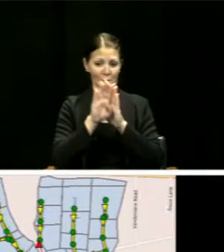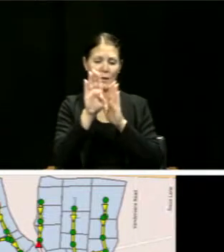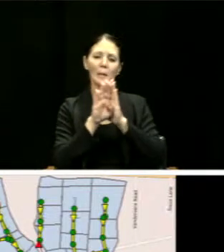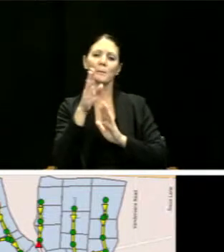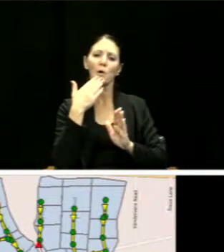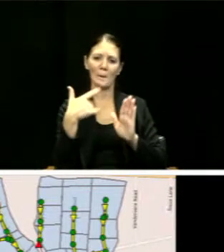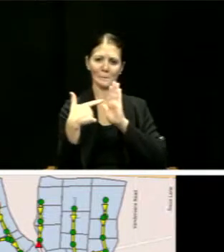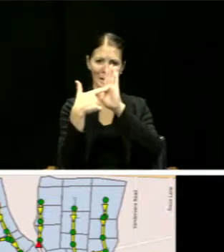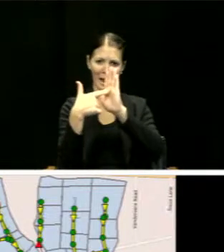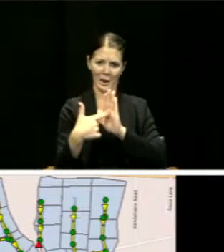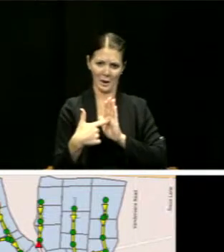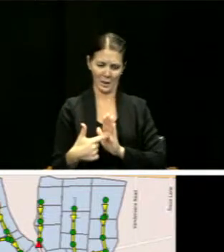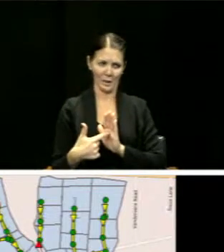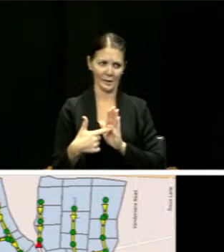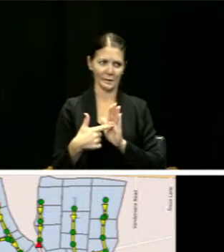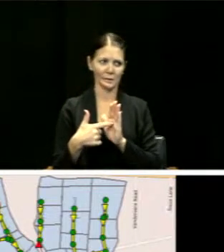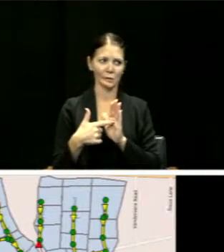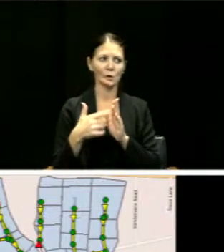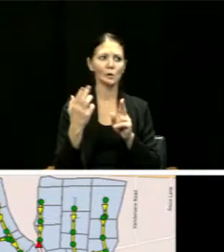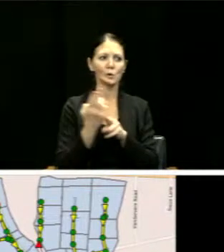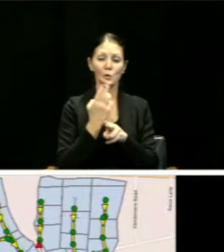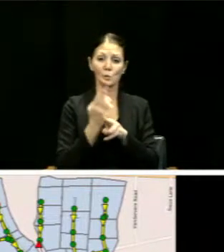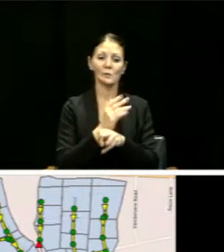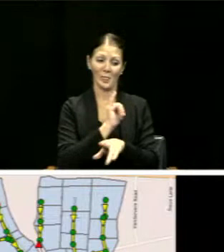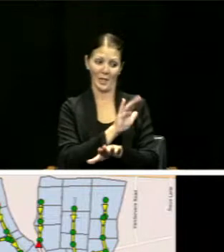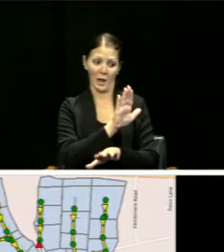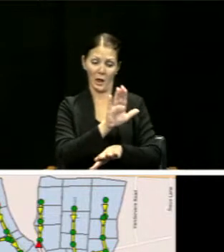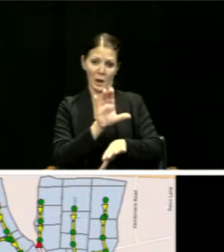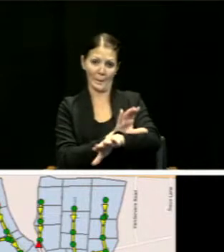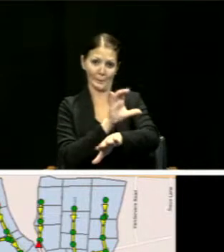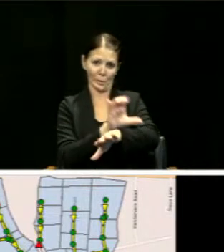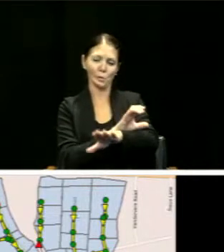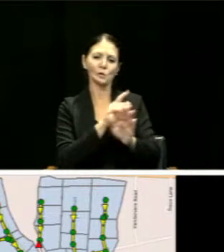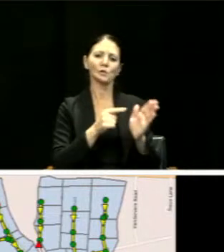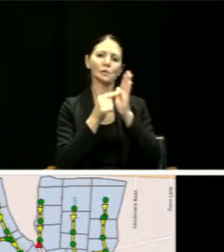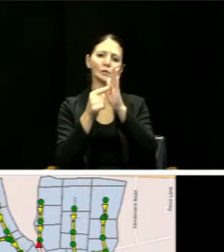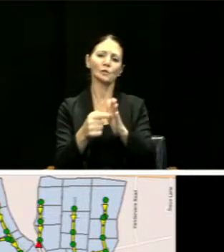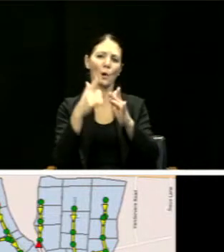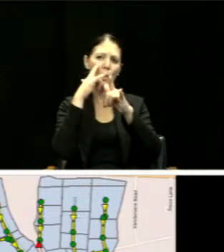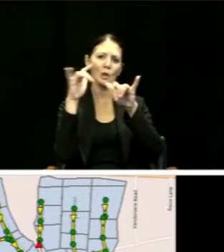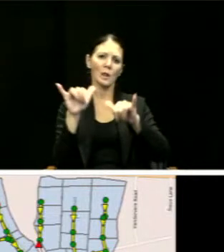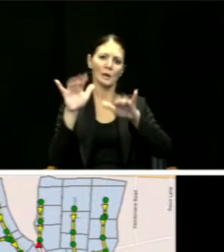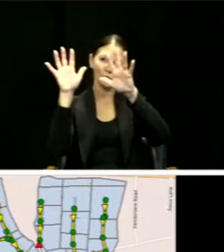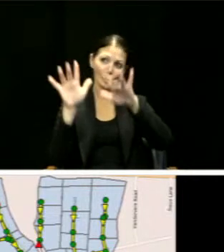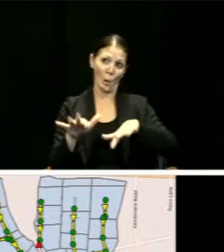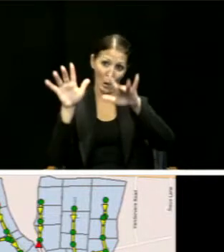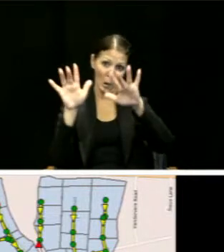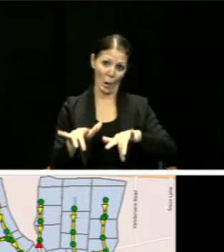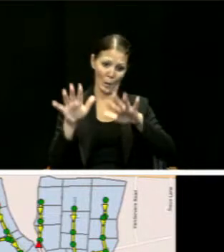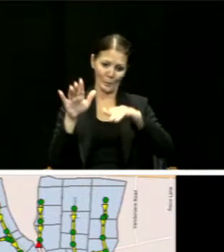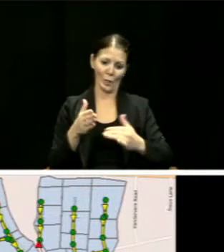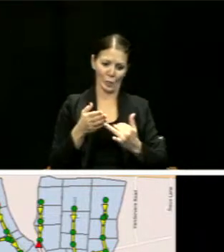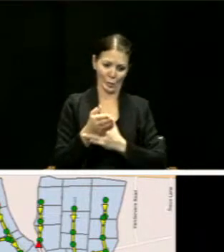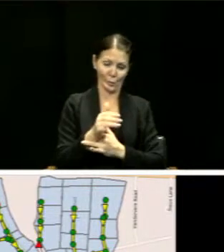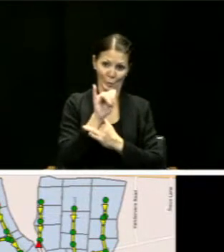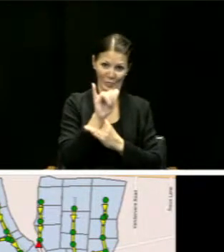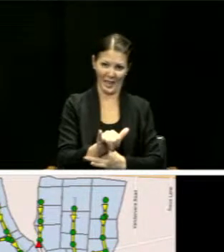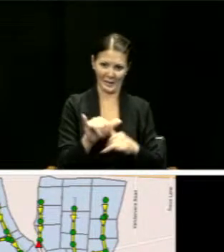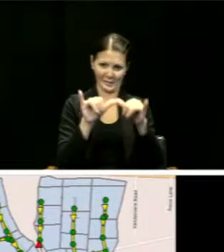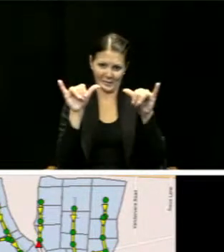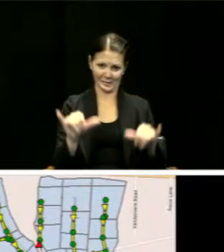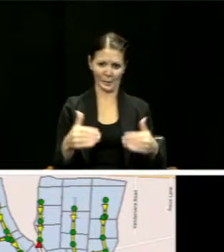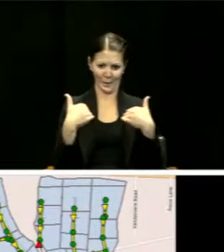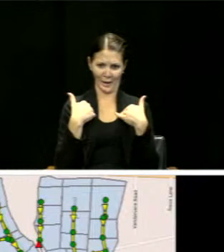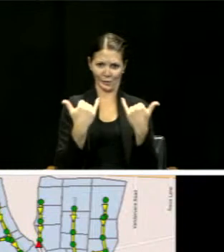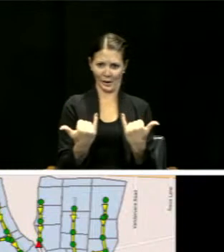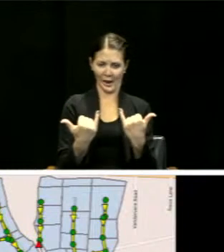model. And so we used a computer model to simulate storms running through the existing drainage system.